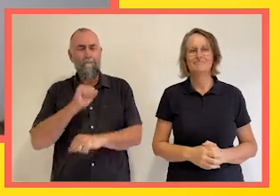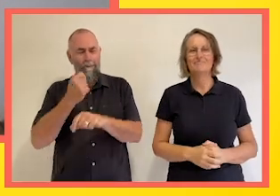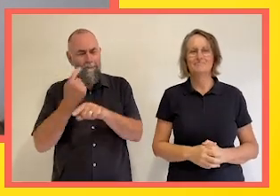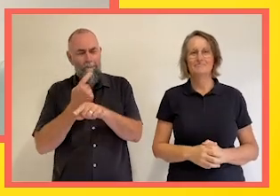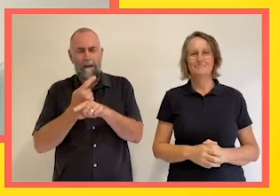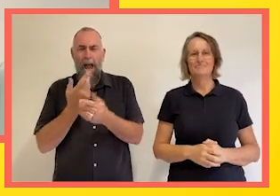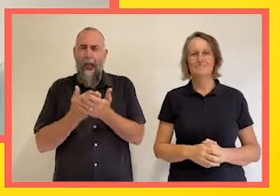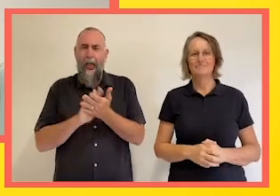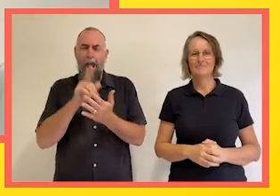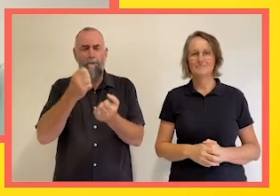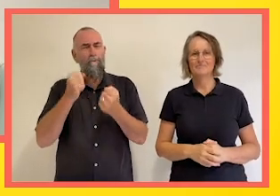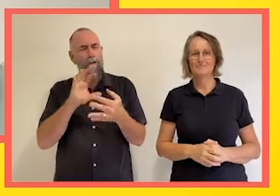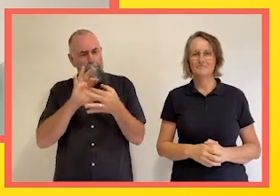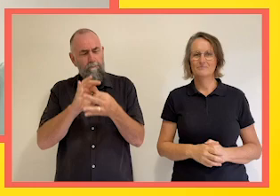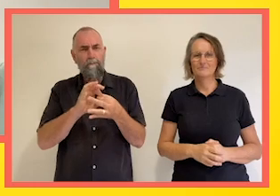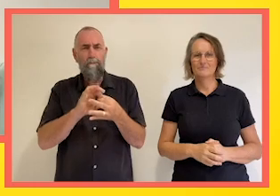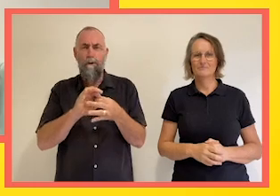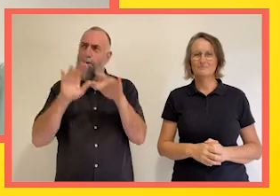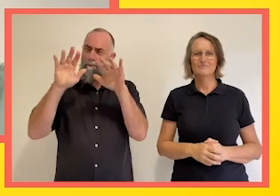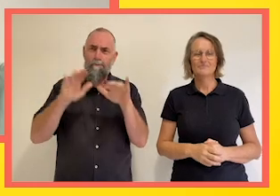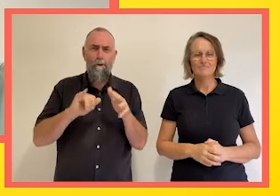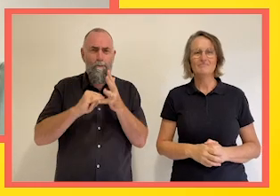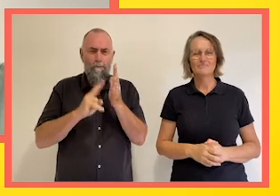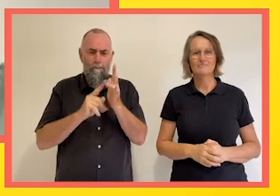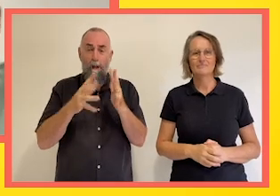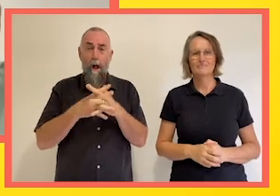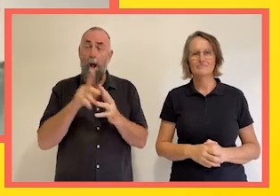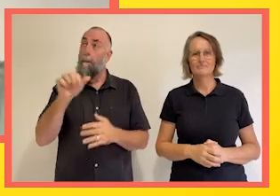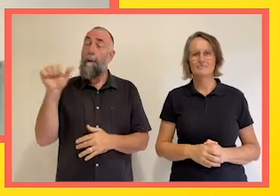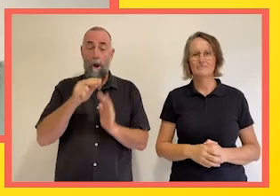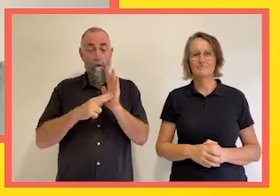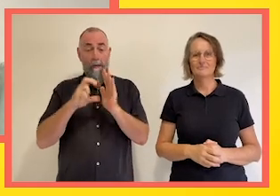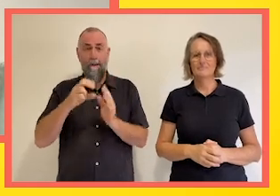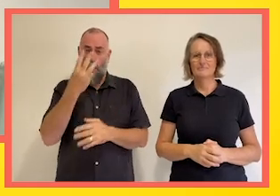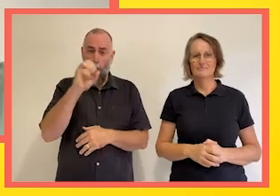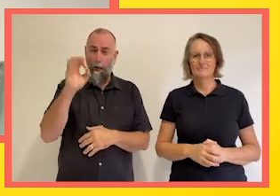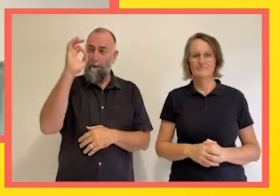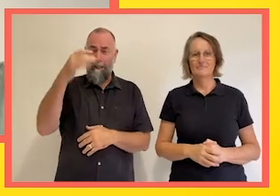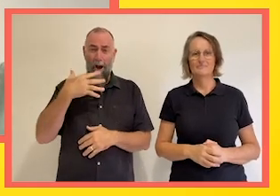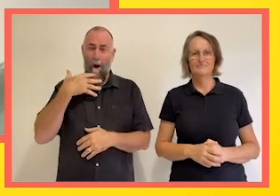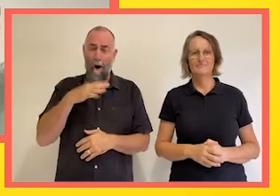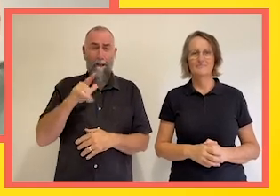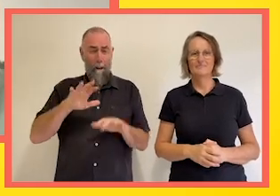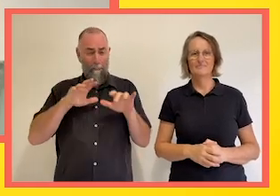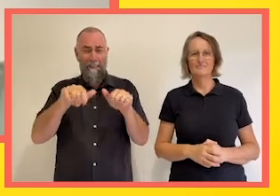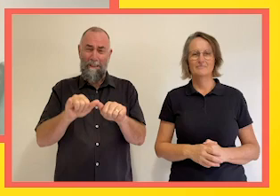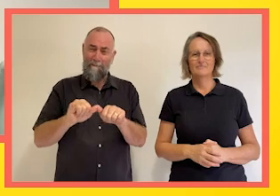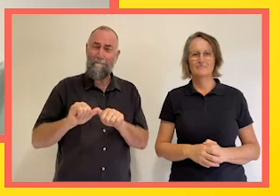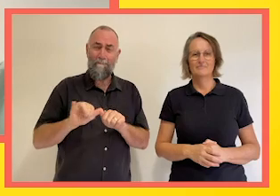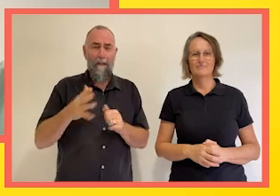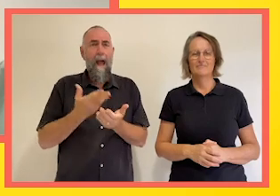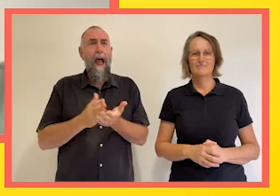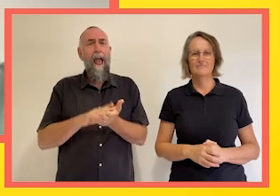that, how do you stay connected to the snow when you come back to a 30-degree day in Newcastle with the greatest beaches